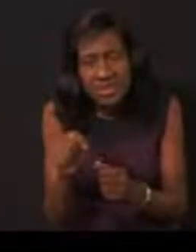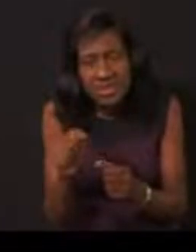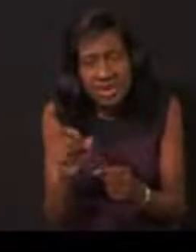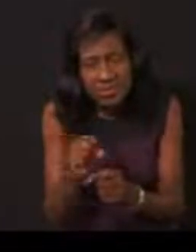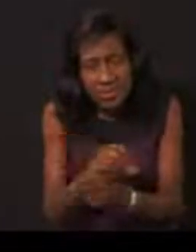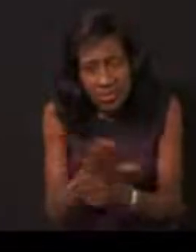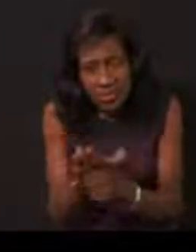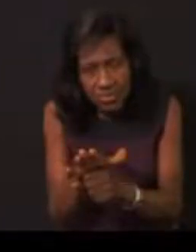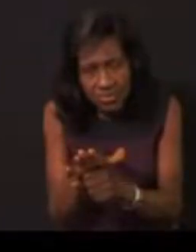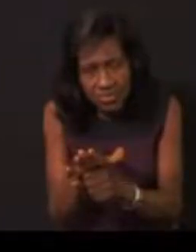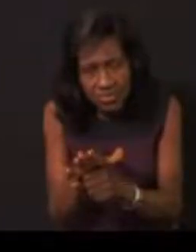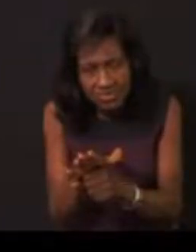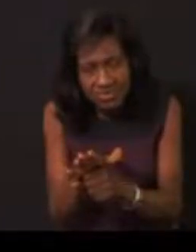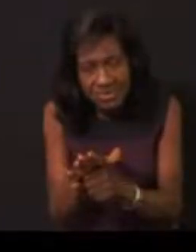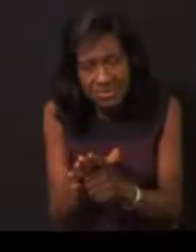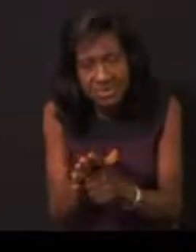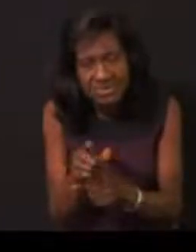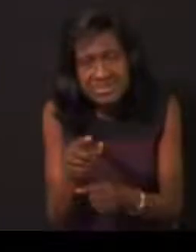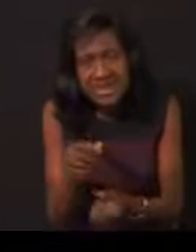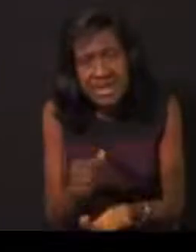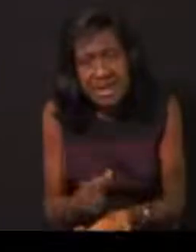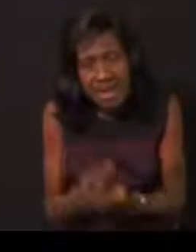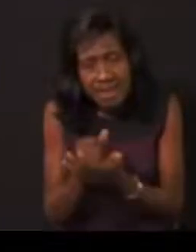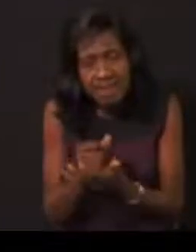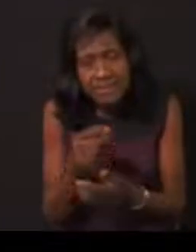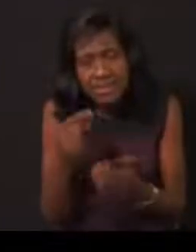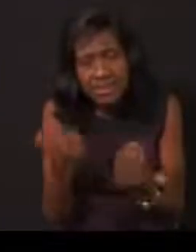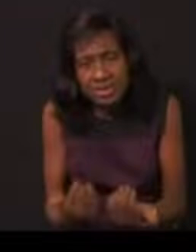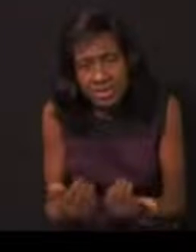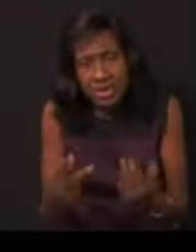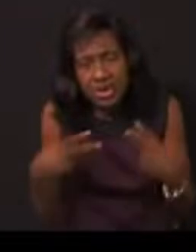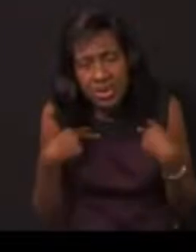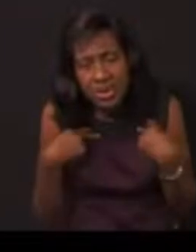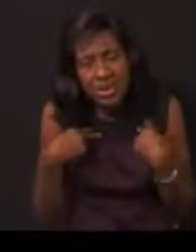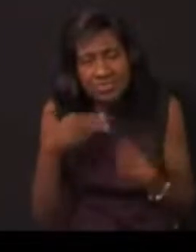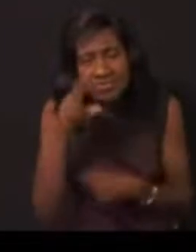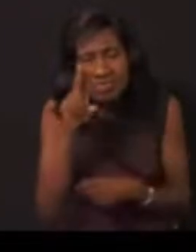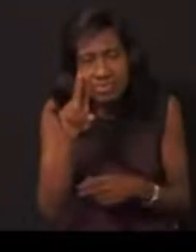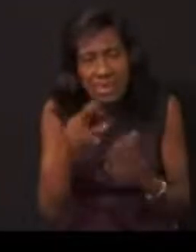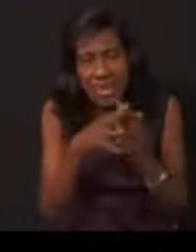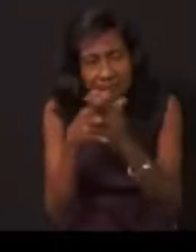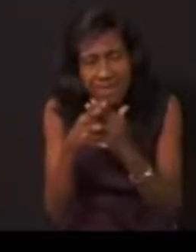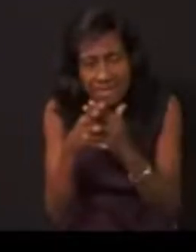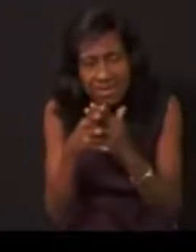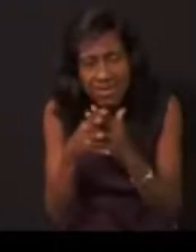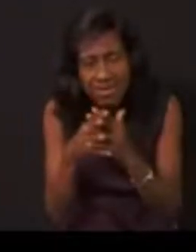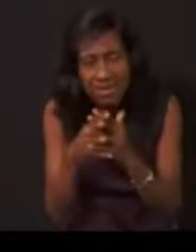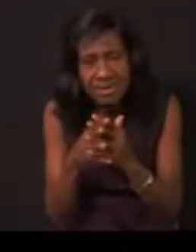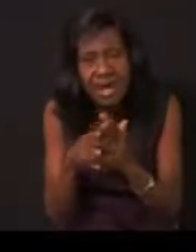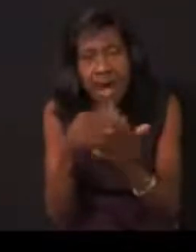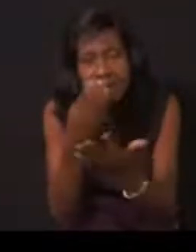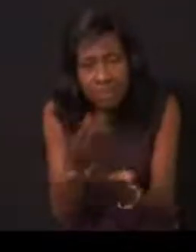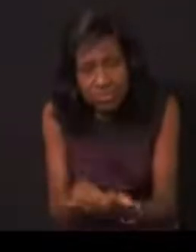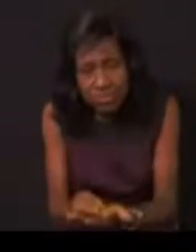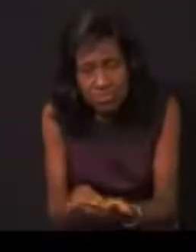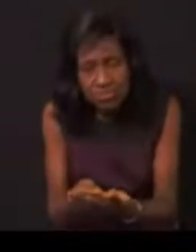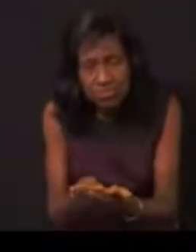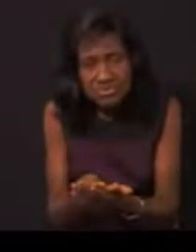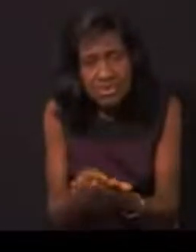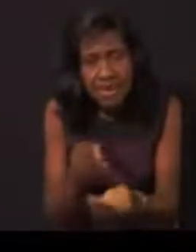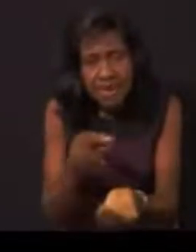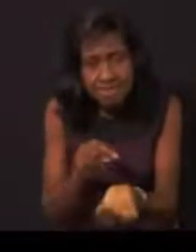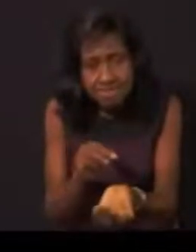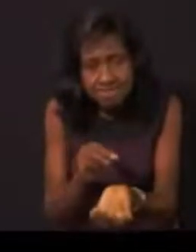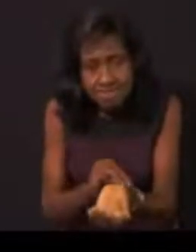has adequate stock of variety of U.S. FDA-approved medications for the treatment of COVID-19, and